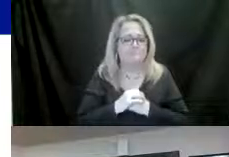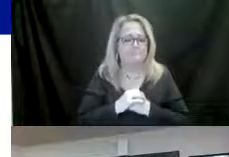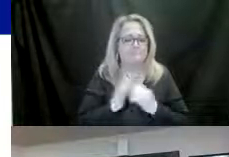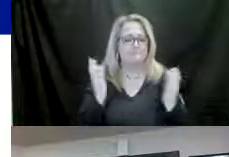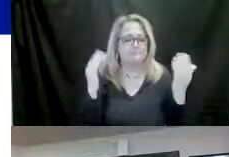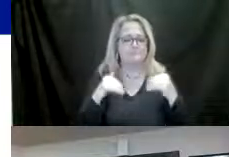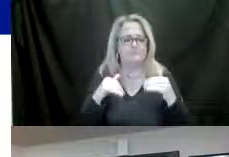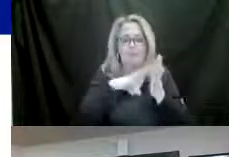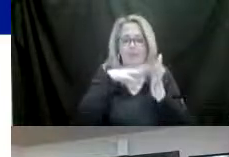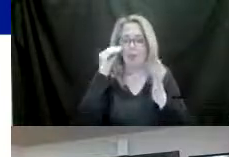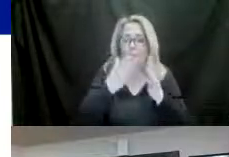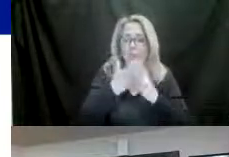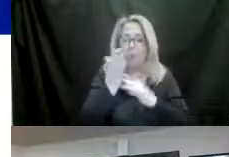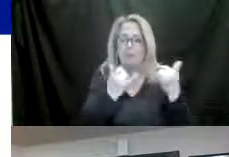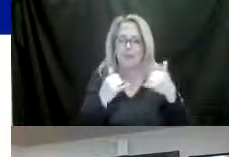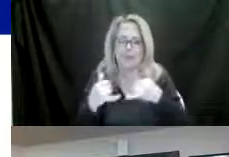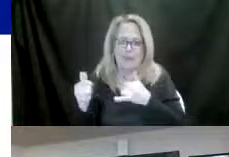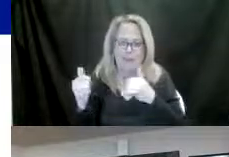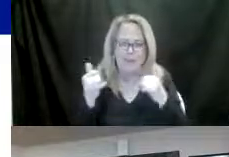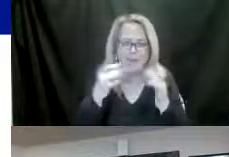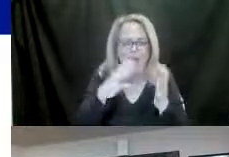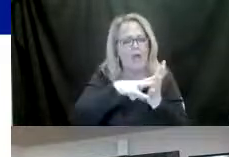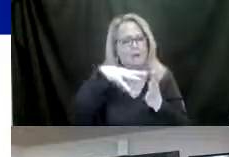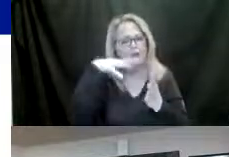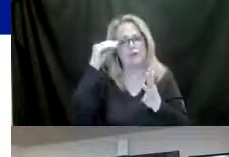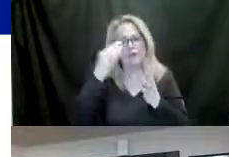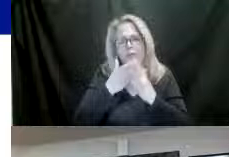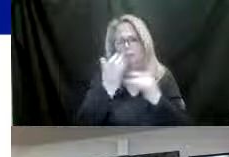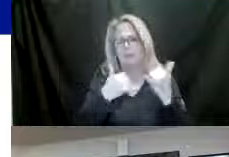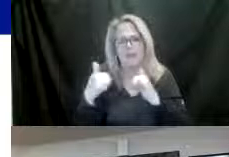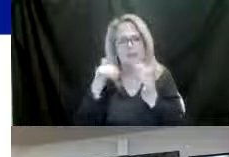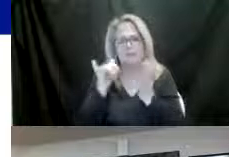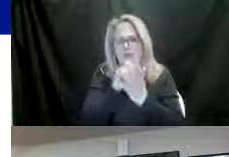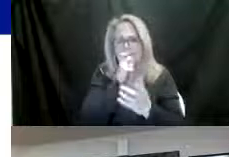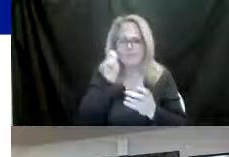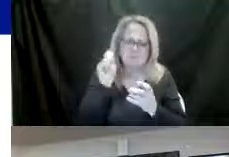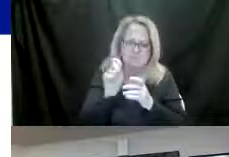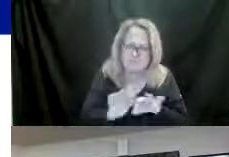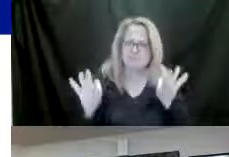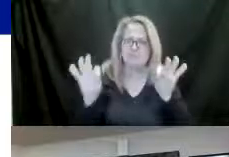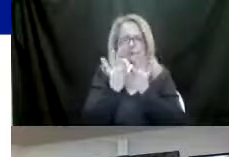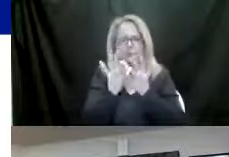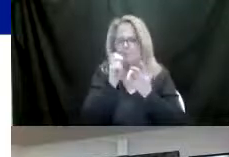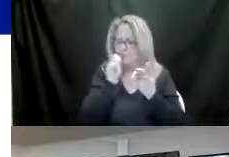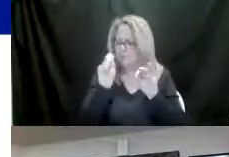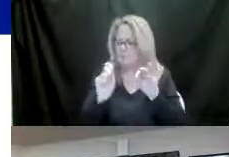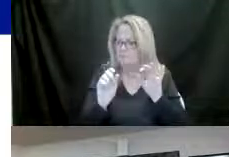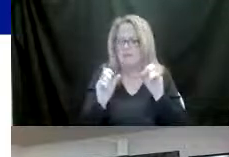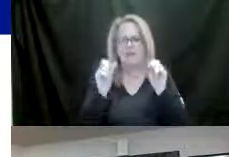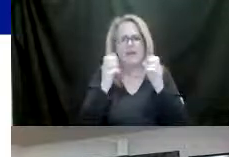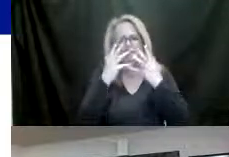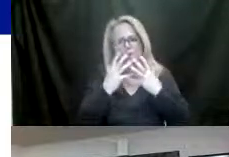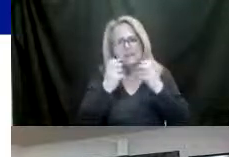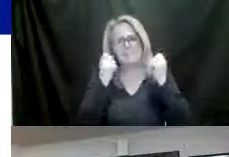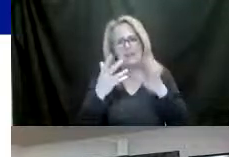Learning through play, and this learning through play is it. And I think, unfortunately, in many of our preschool